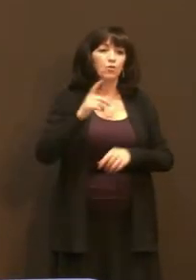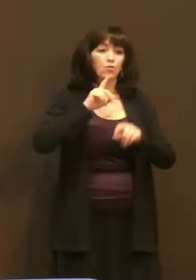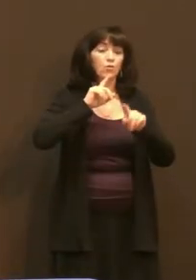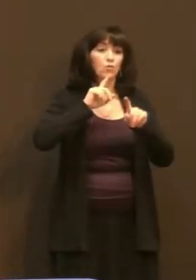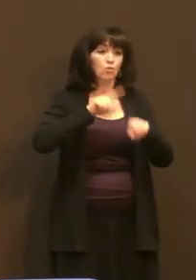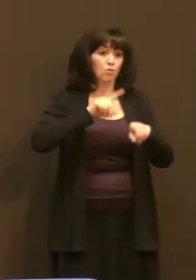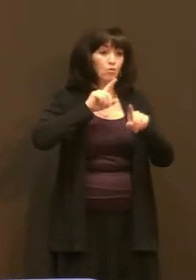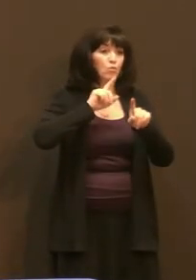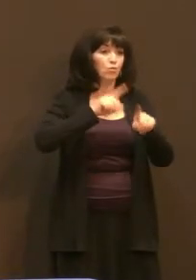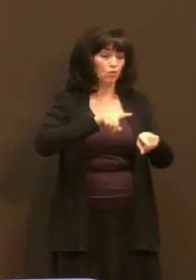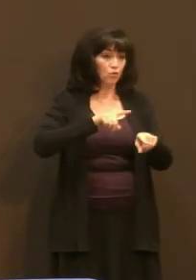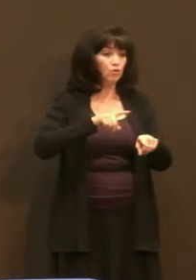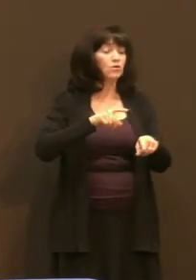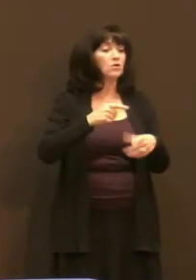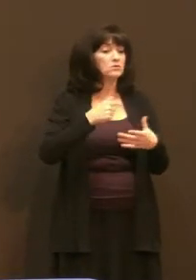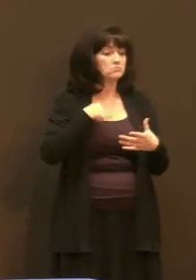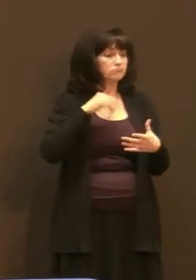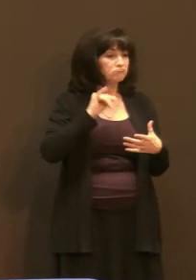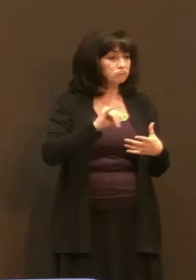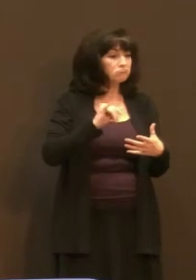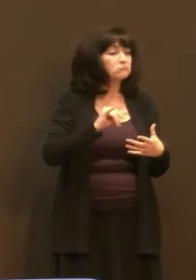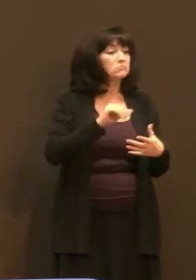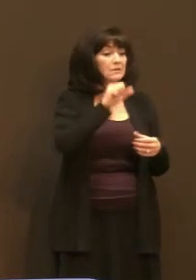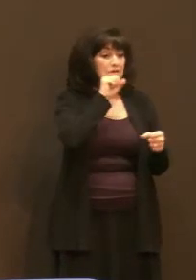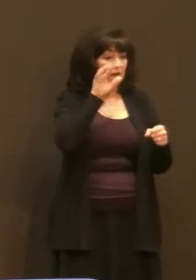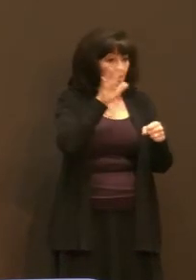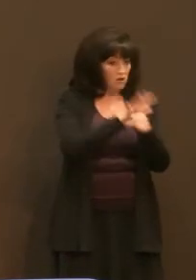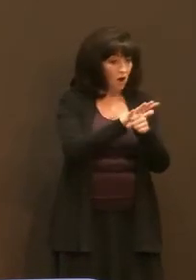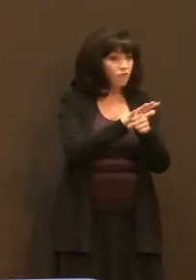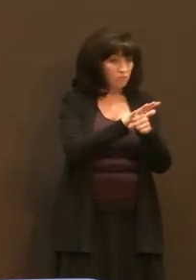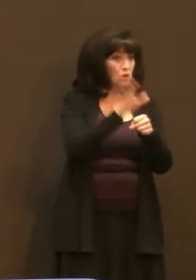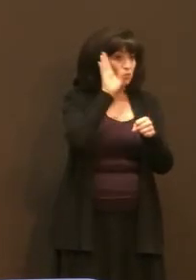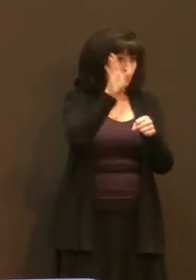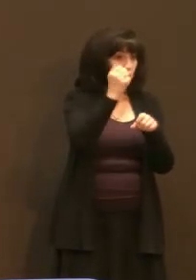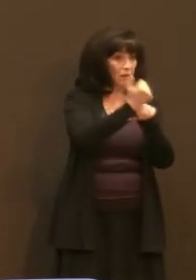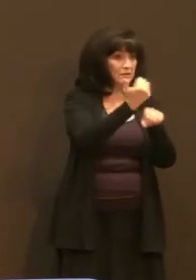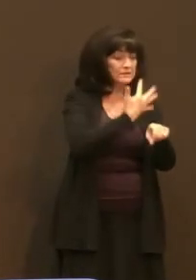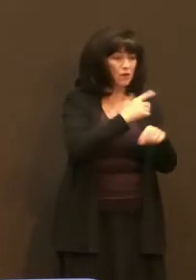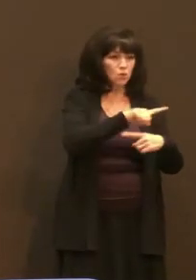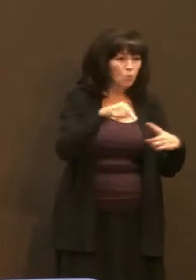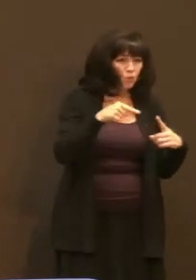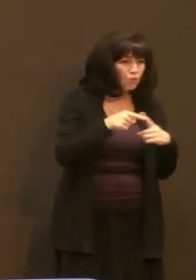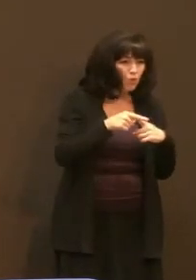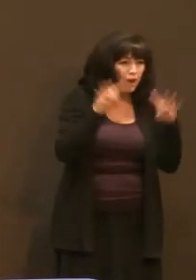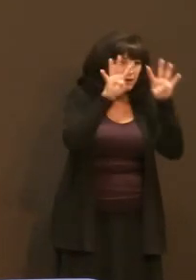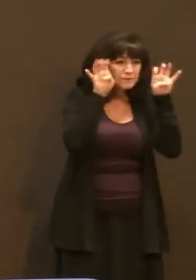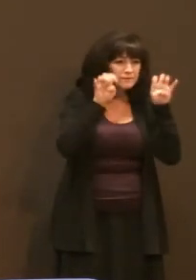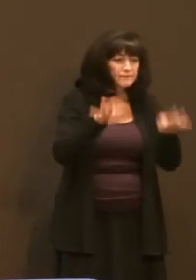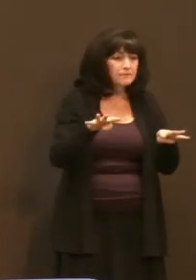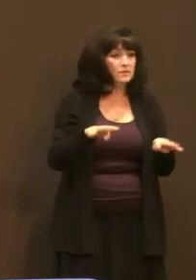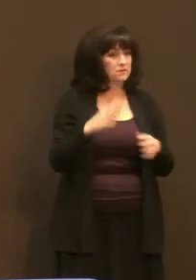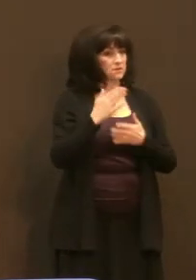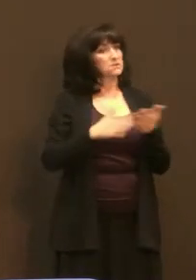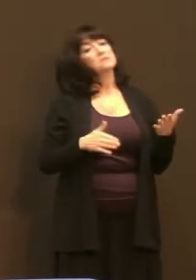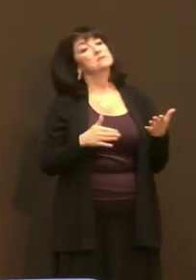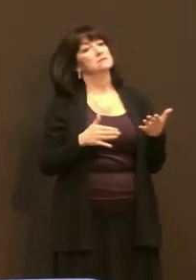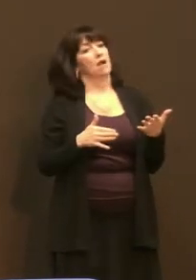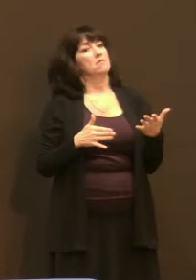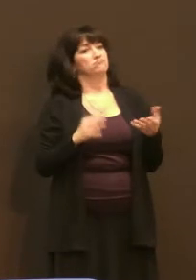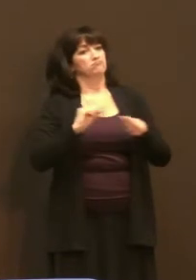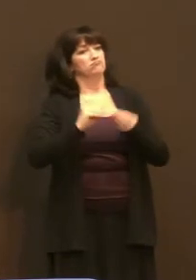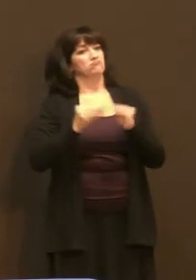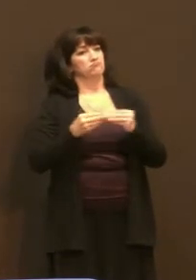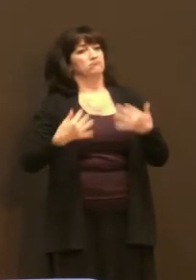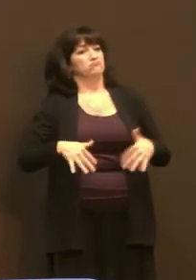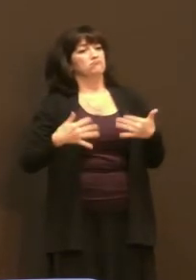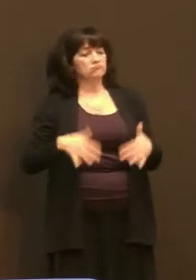received confirmation from them. It's just when are they going to get delivered? We've gone together on some big orders with other hospitals in the